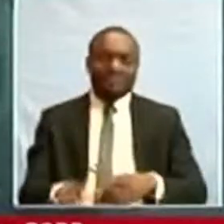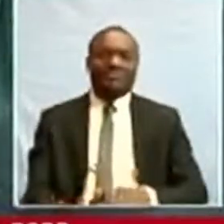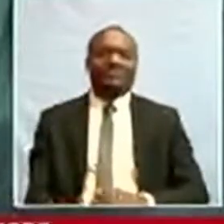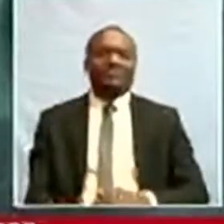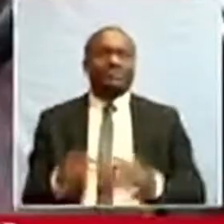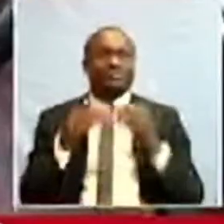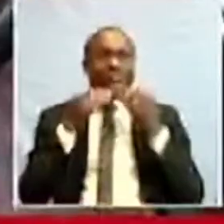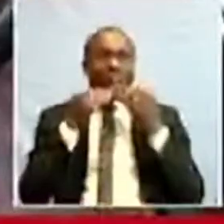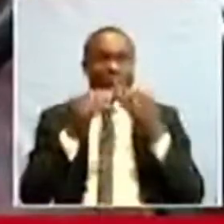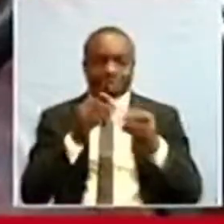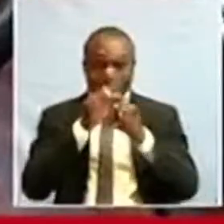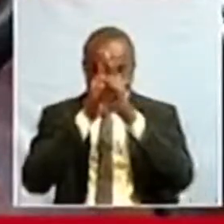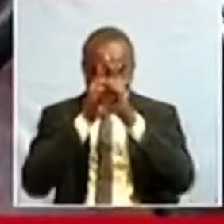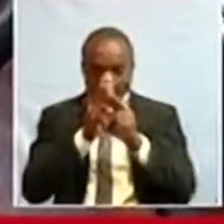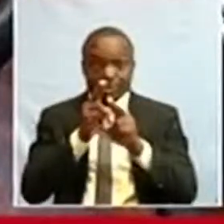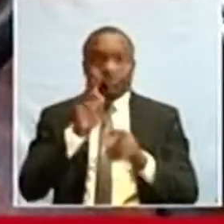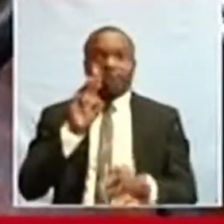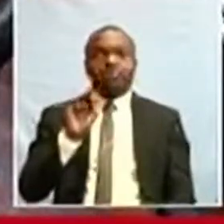Thank you. Honorable Mulawantetu.